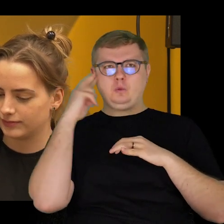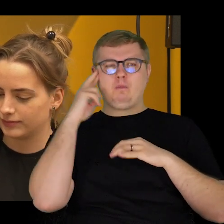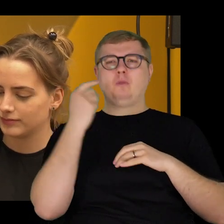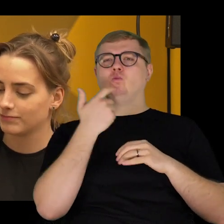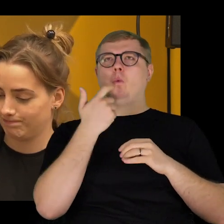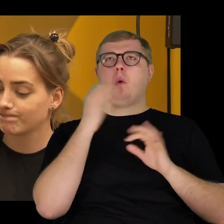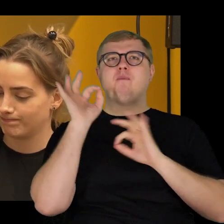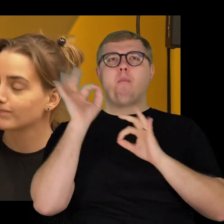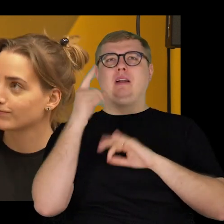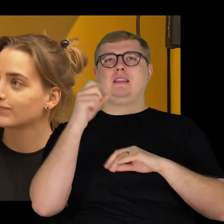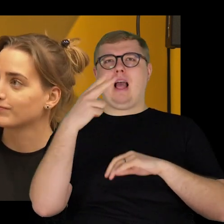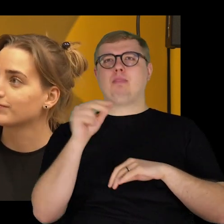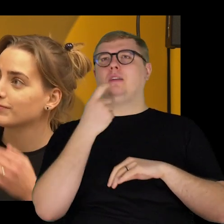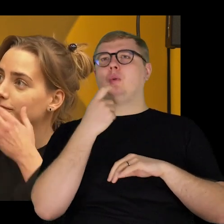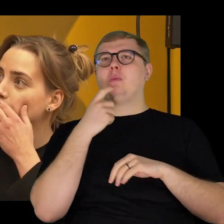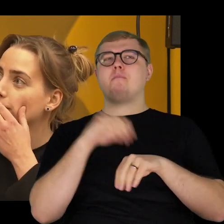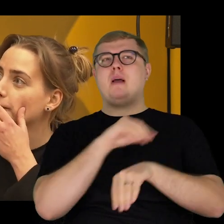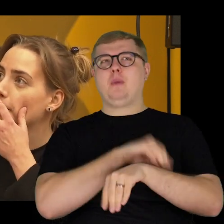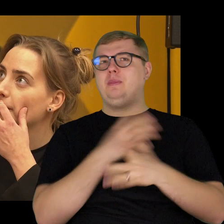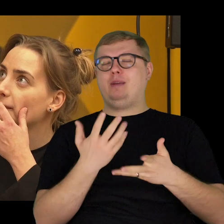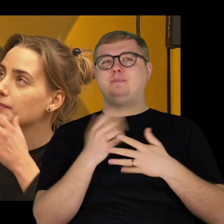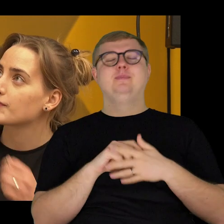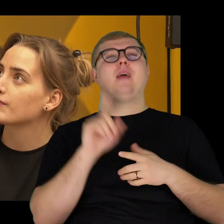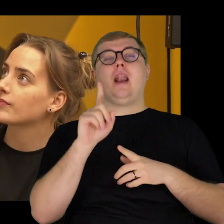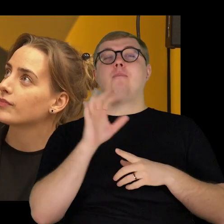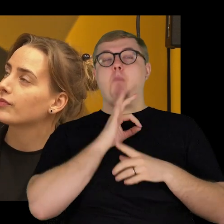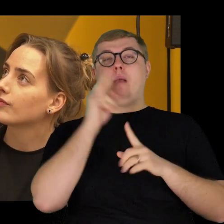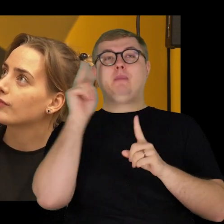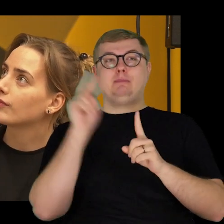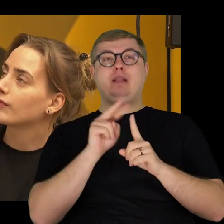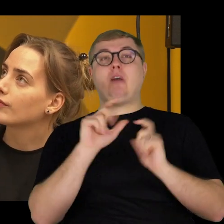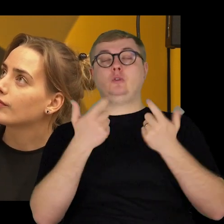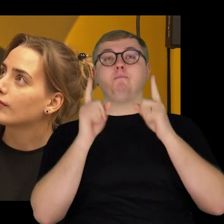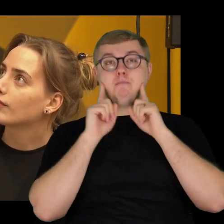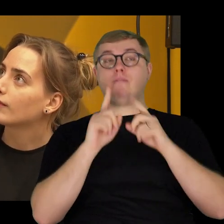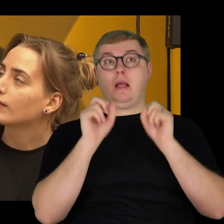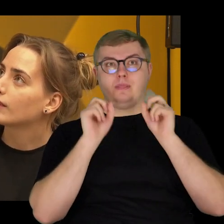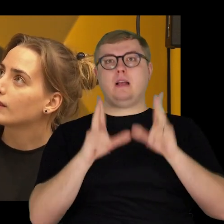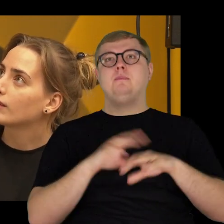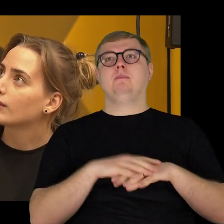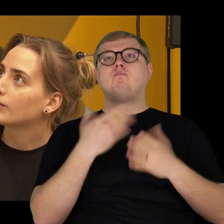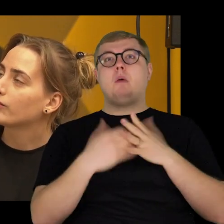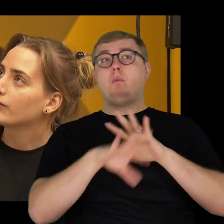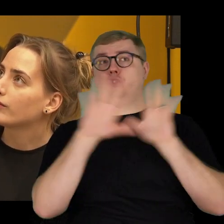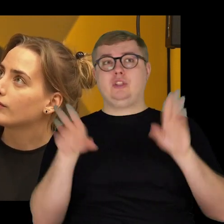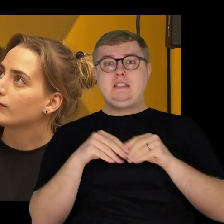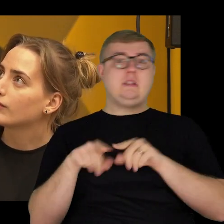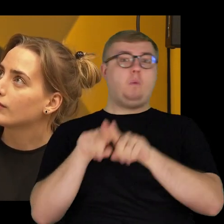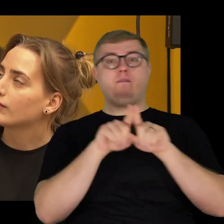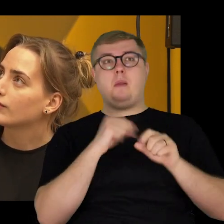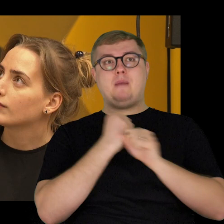data, what is a method, and so on. But from my perspective, they actually, because we are also working on knowledge and